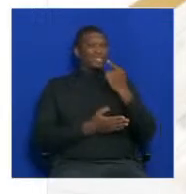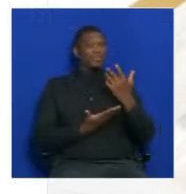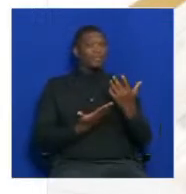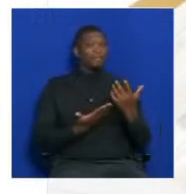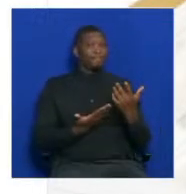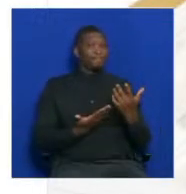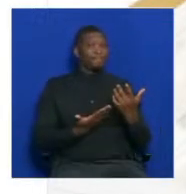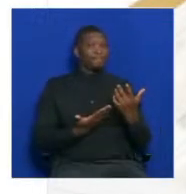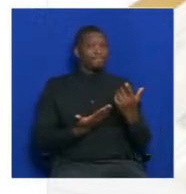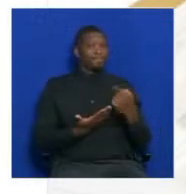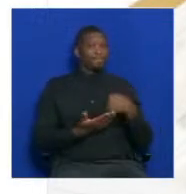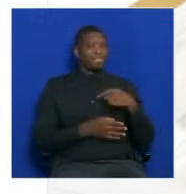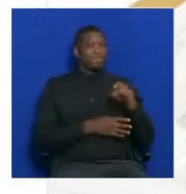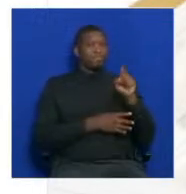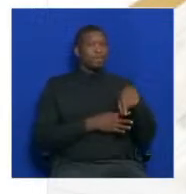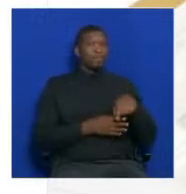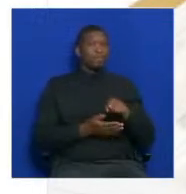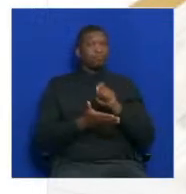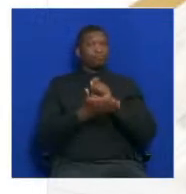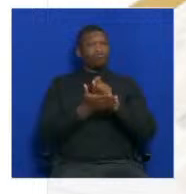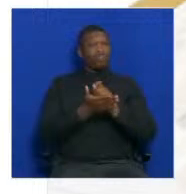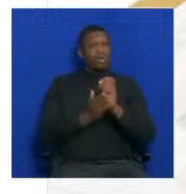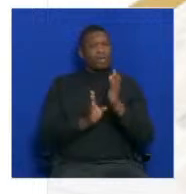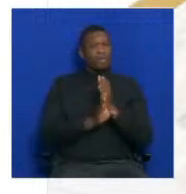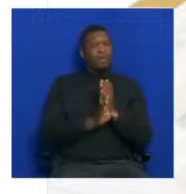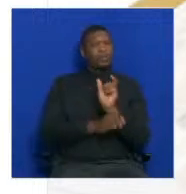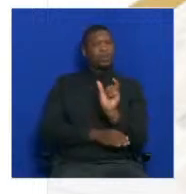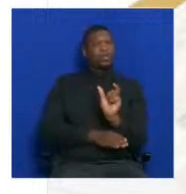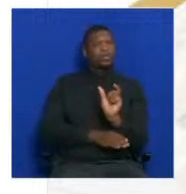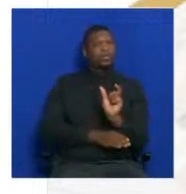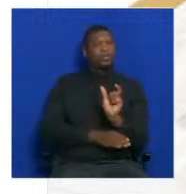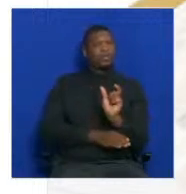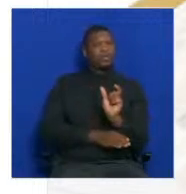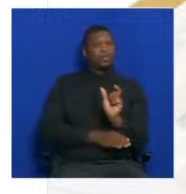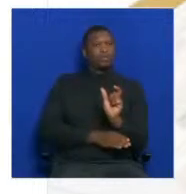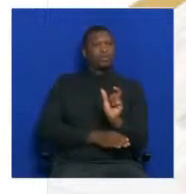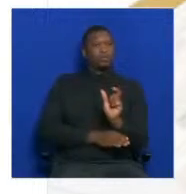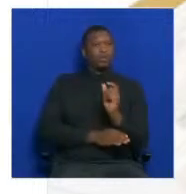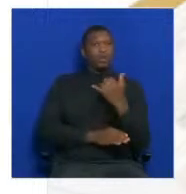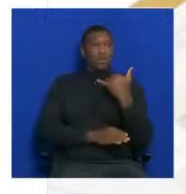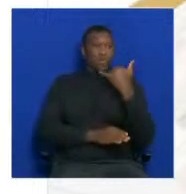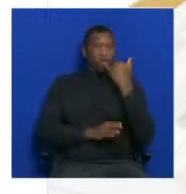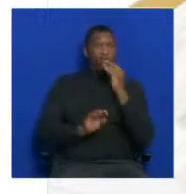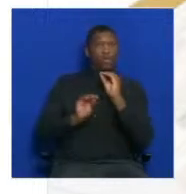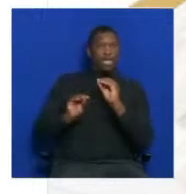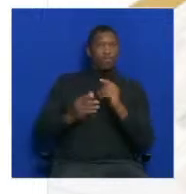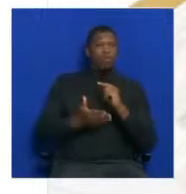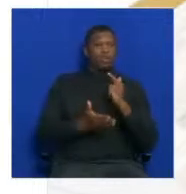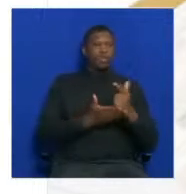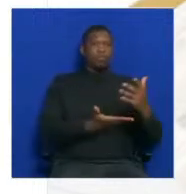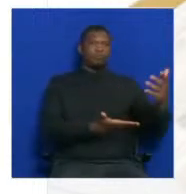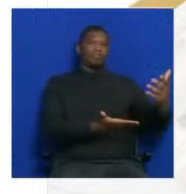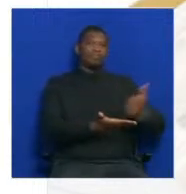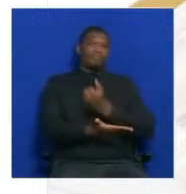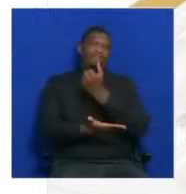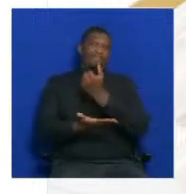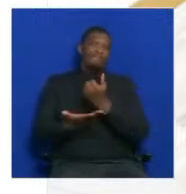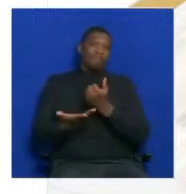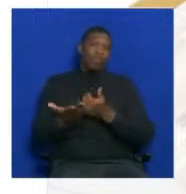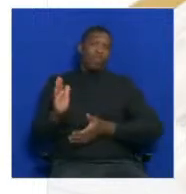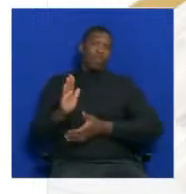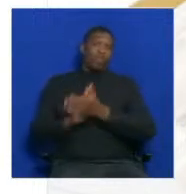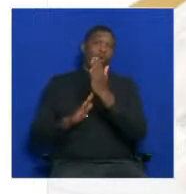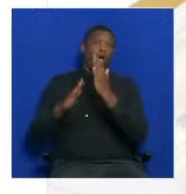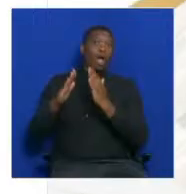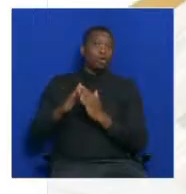I write the password on one of the kidnappers' phone, and they took the laptop to a house. They only did